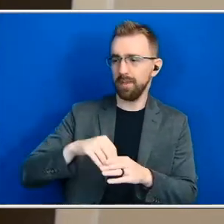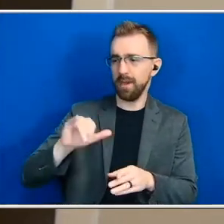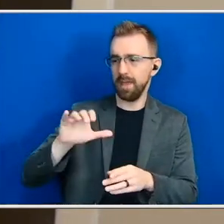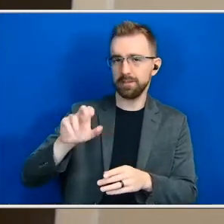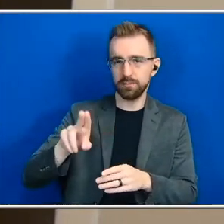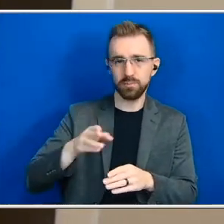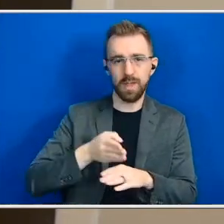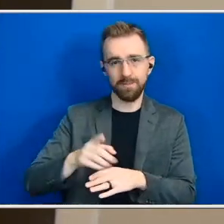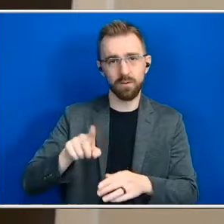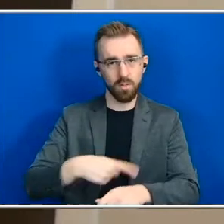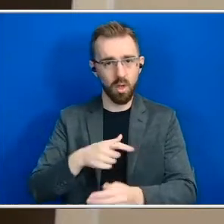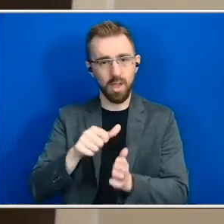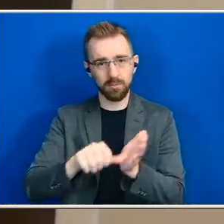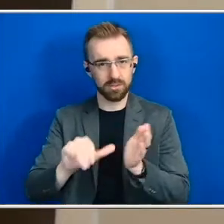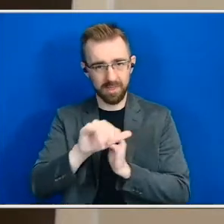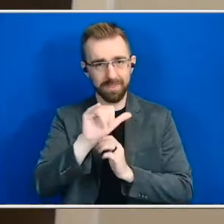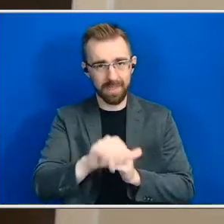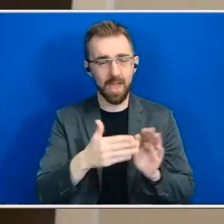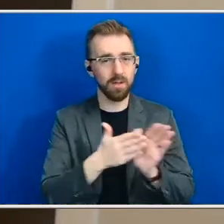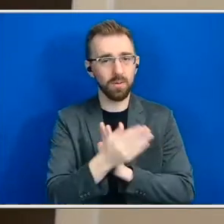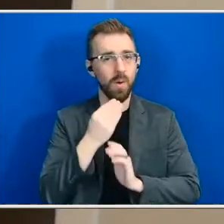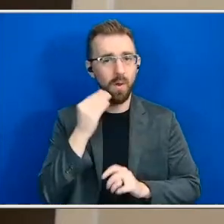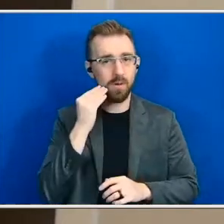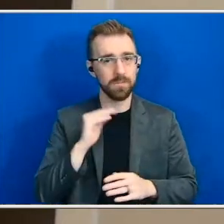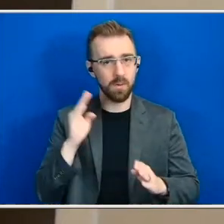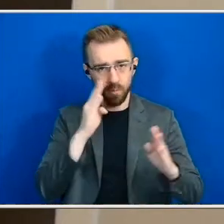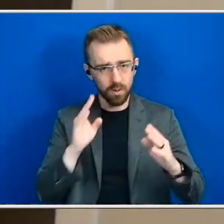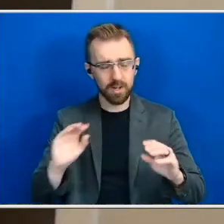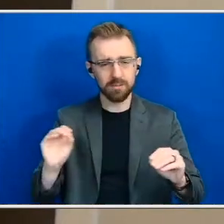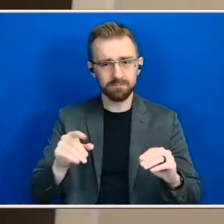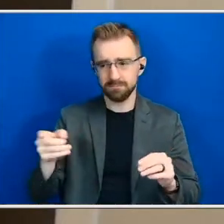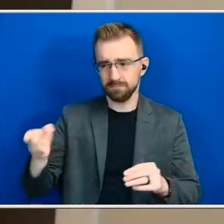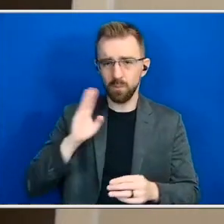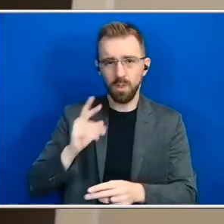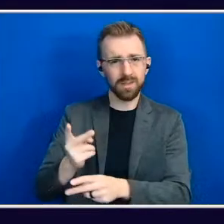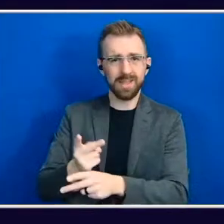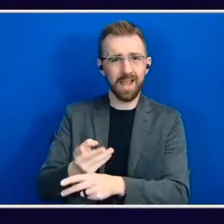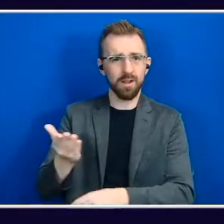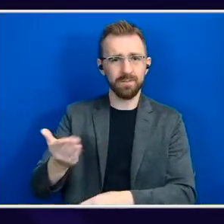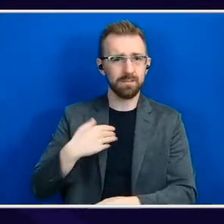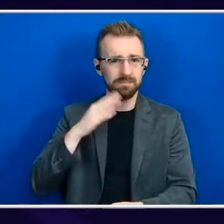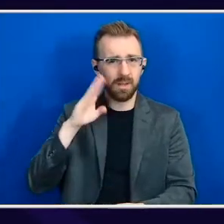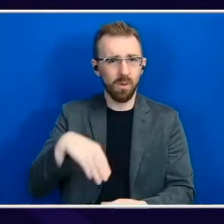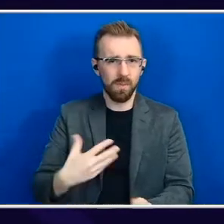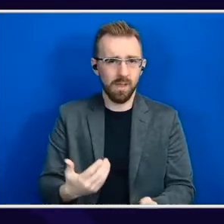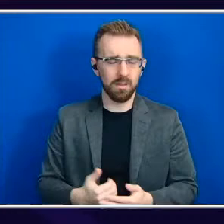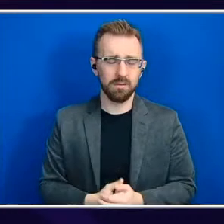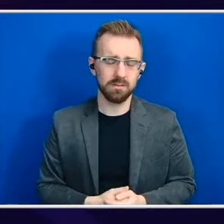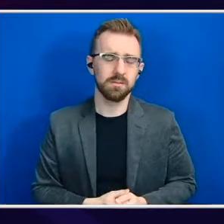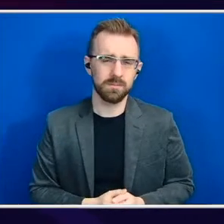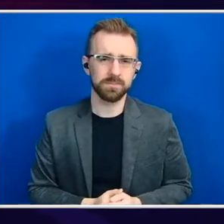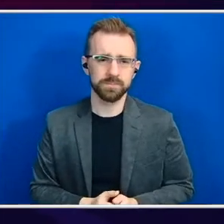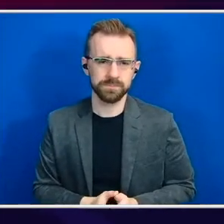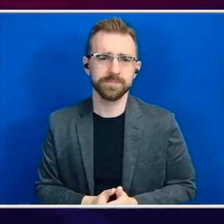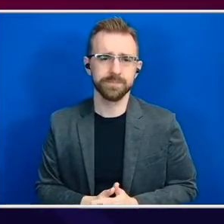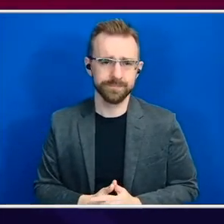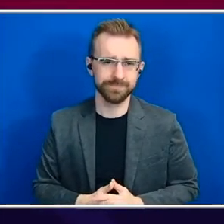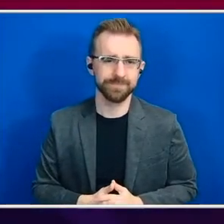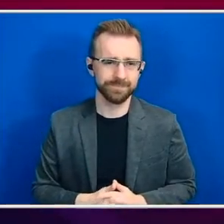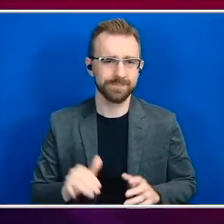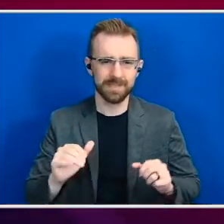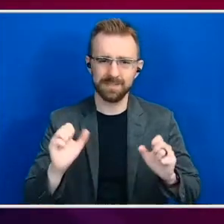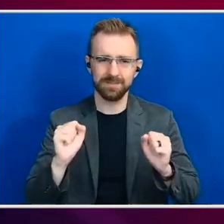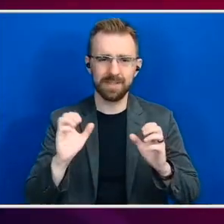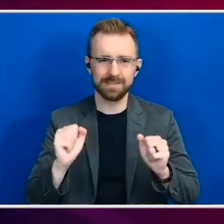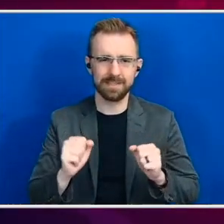operation like that and go home and not worry because I know they're going to take excellent care of him. That's fantastic. Thank